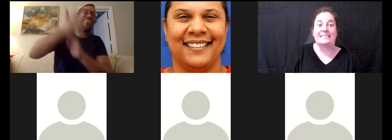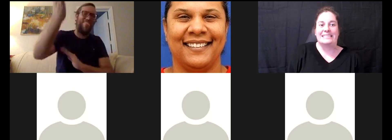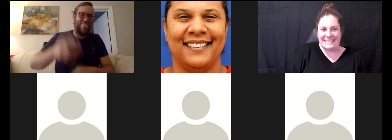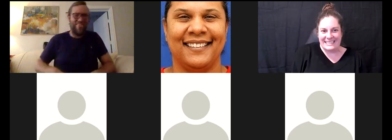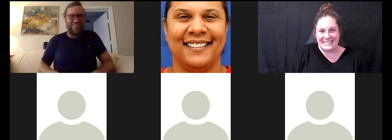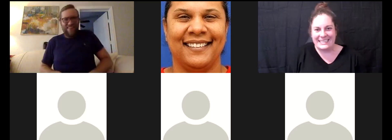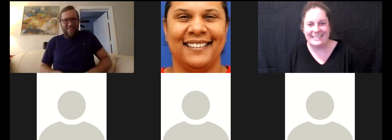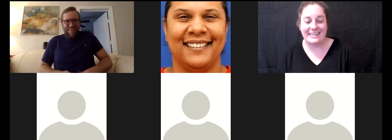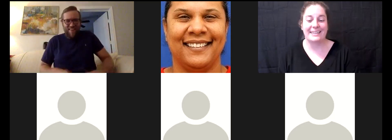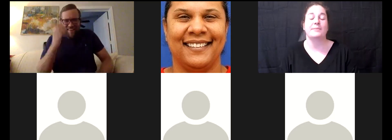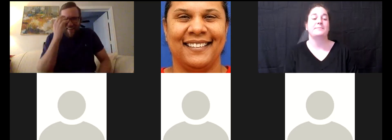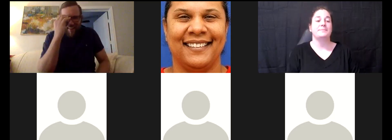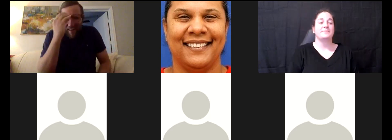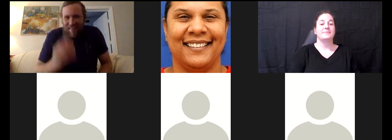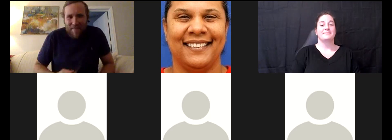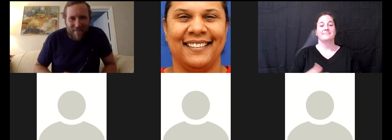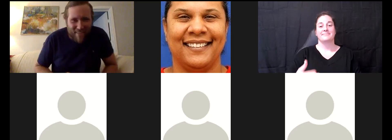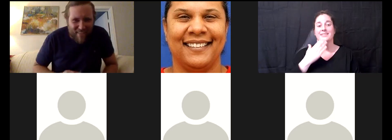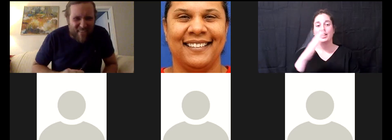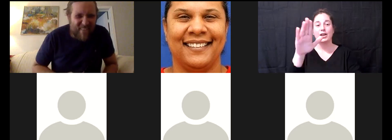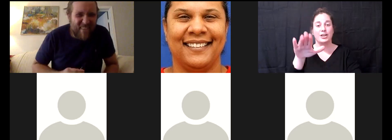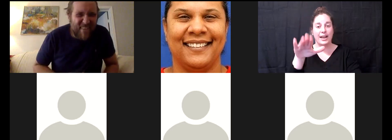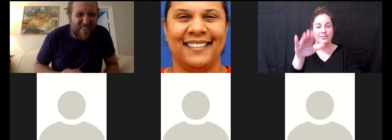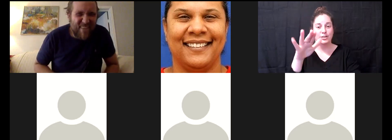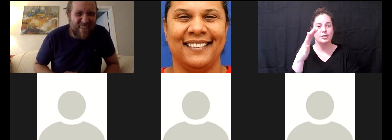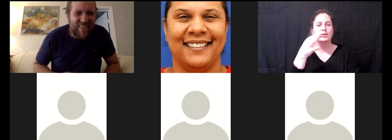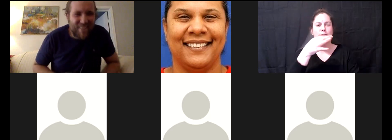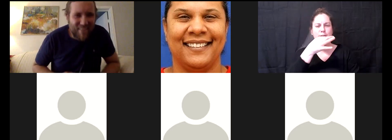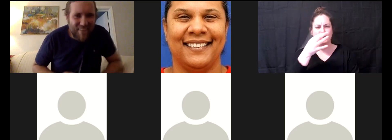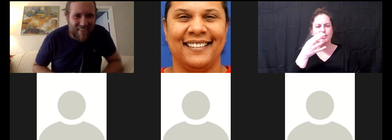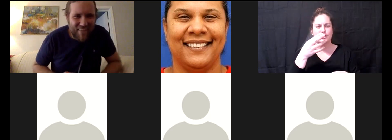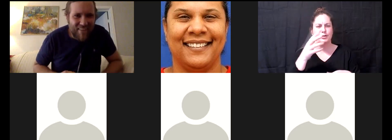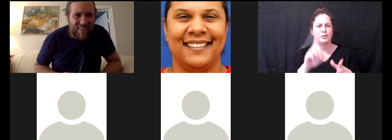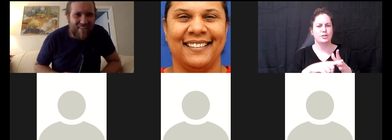Good afternoon, everybody. We'll get started here in just a few.